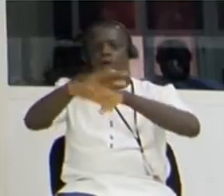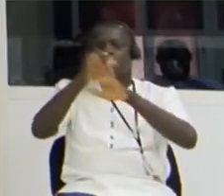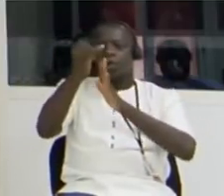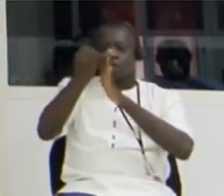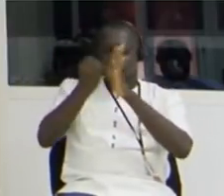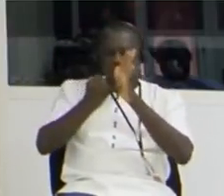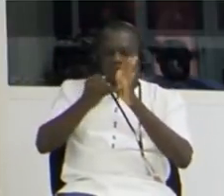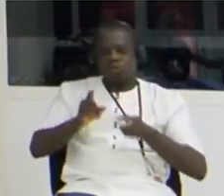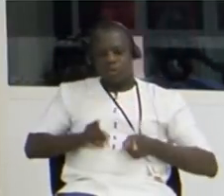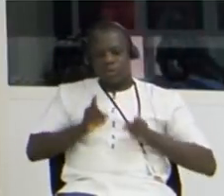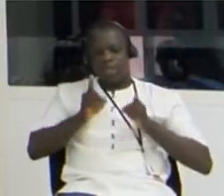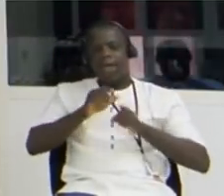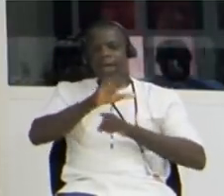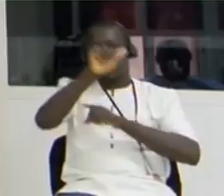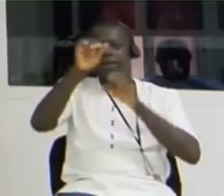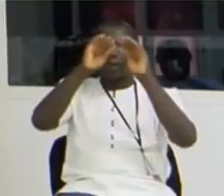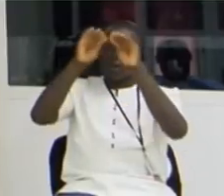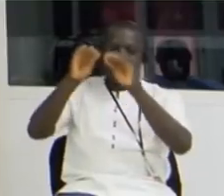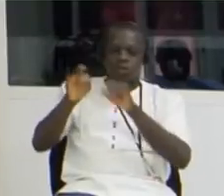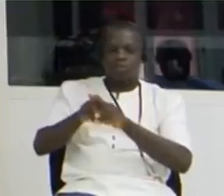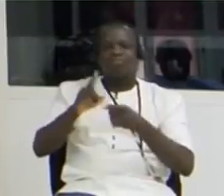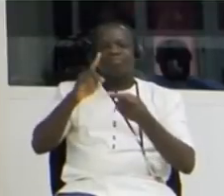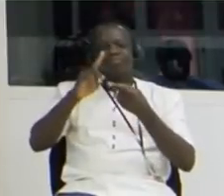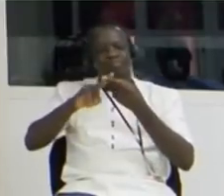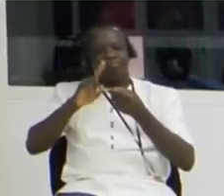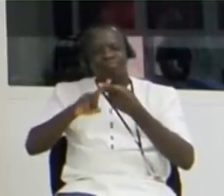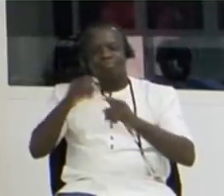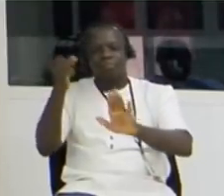and it ranges from protection,